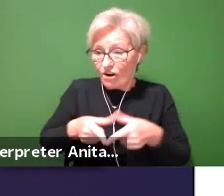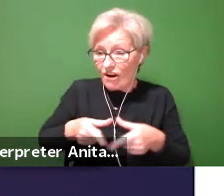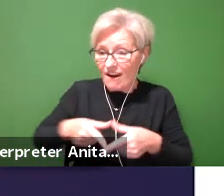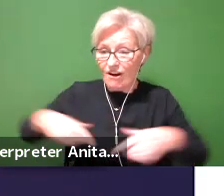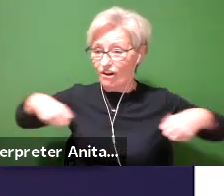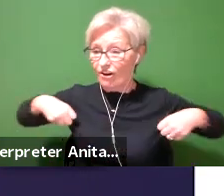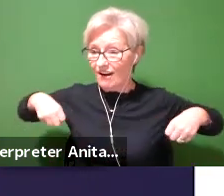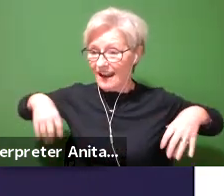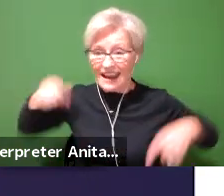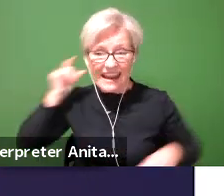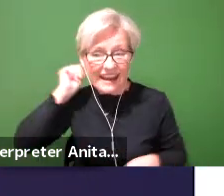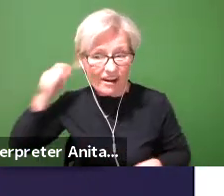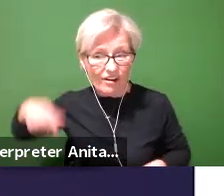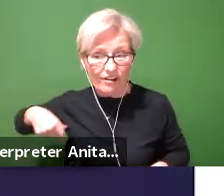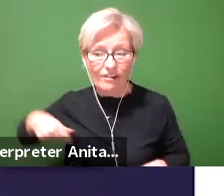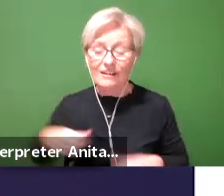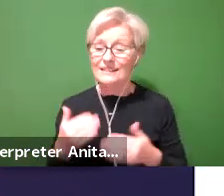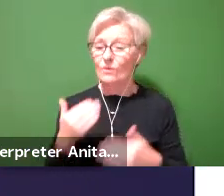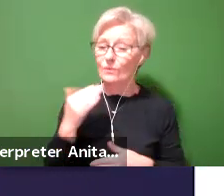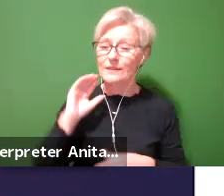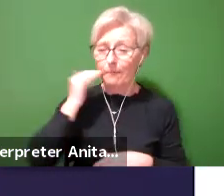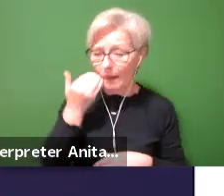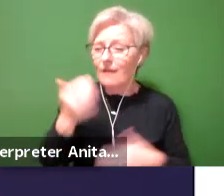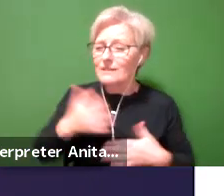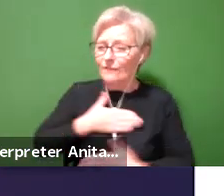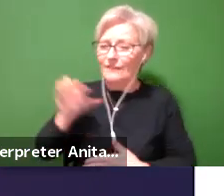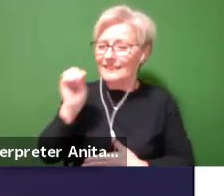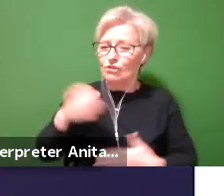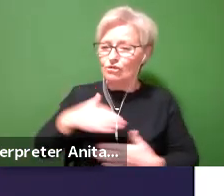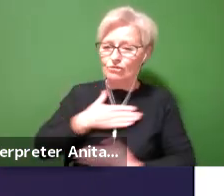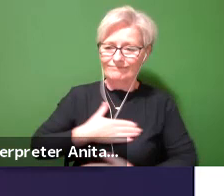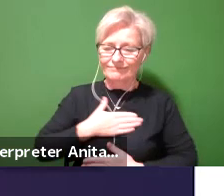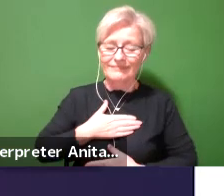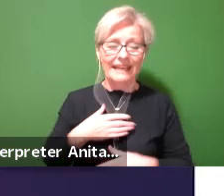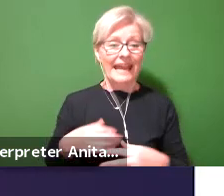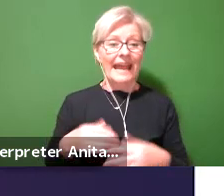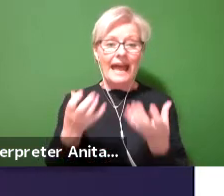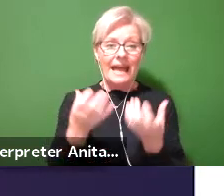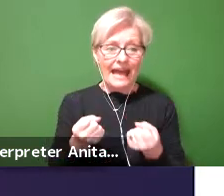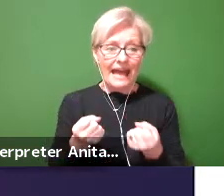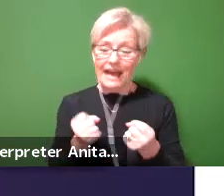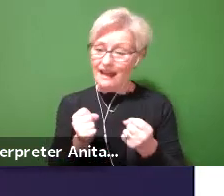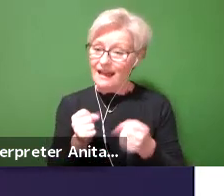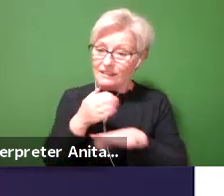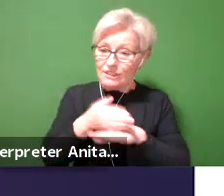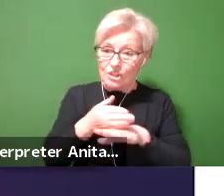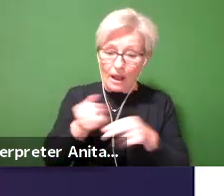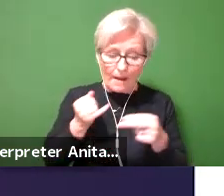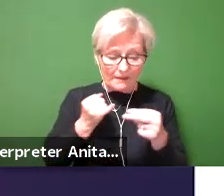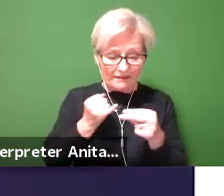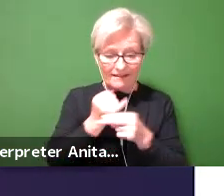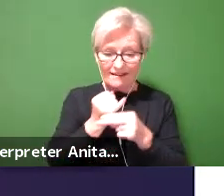estrogen. Then it has a role in the menstrual cycle. It builds the lining of the uterus in anticipation for